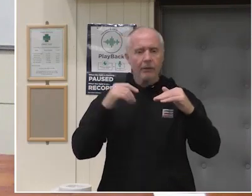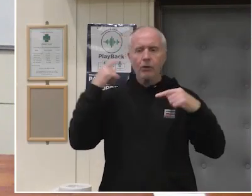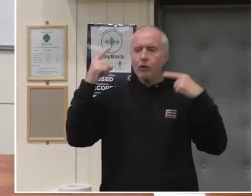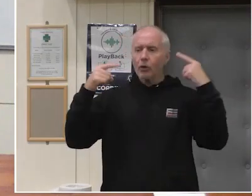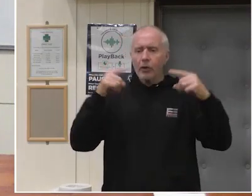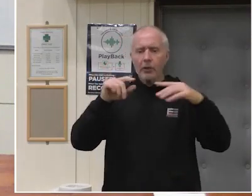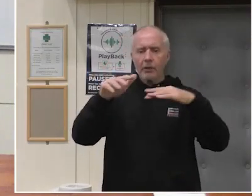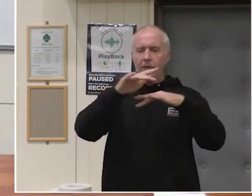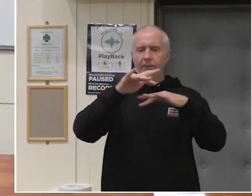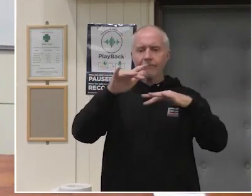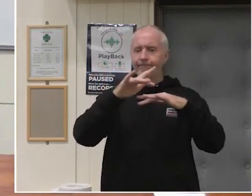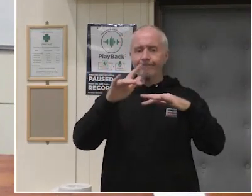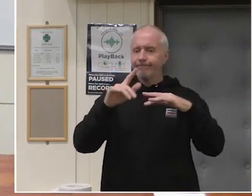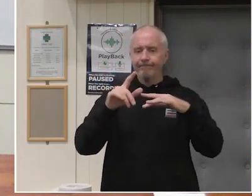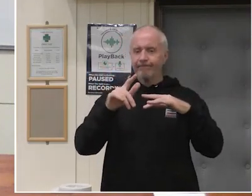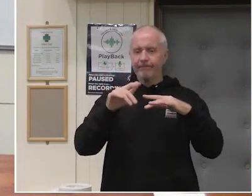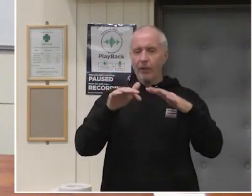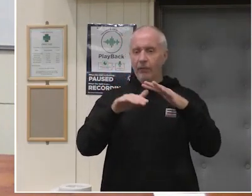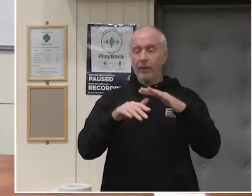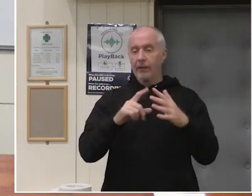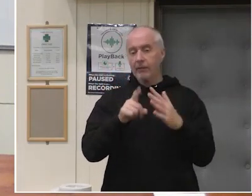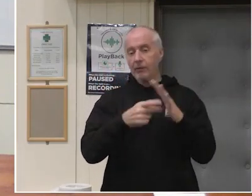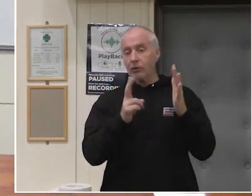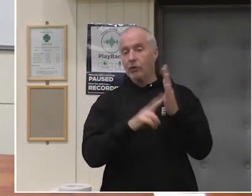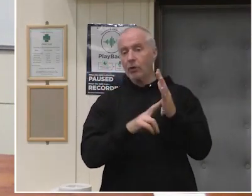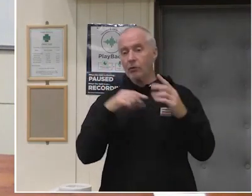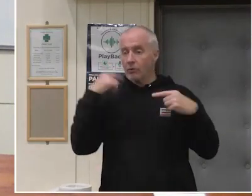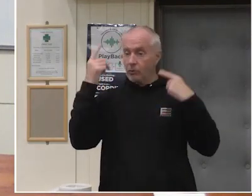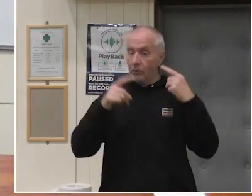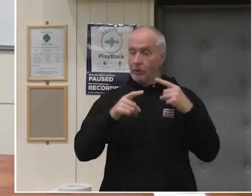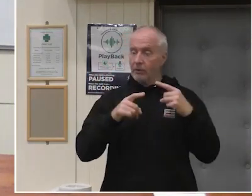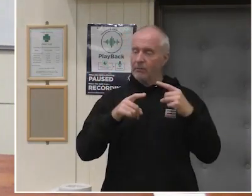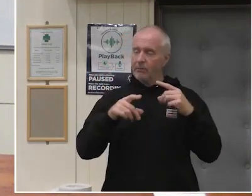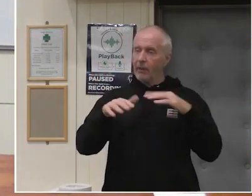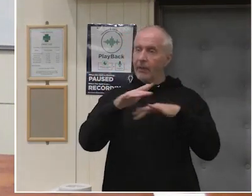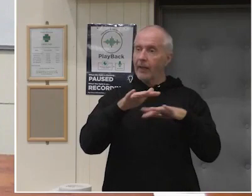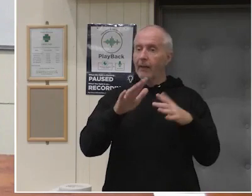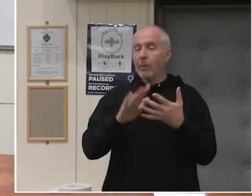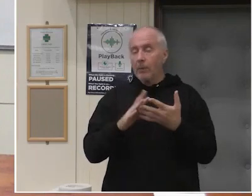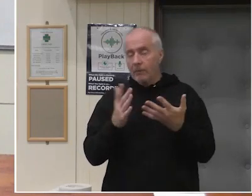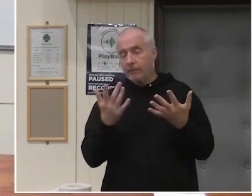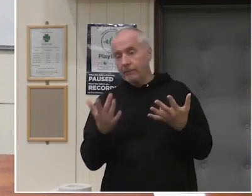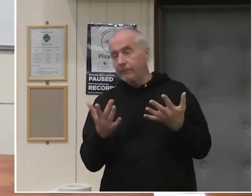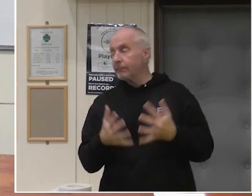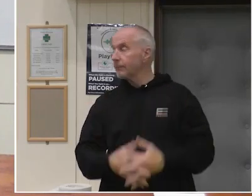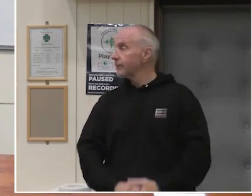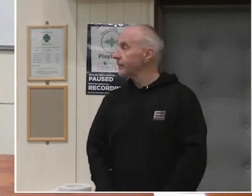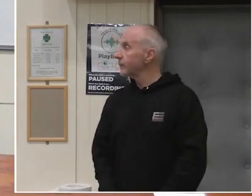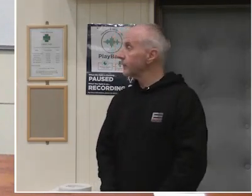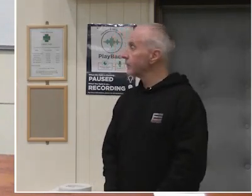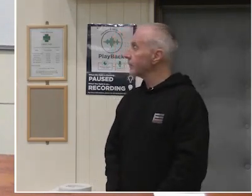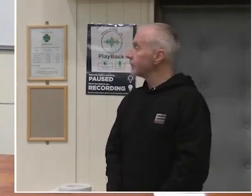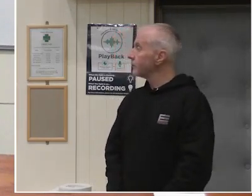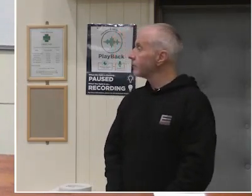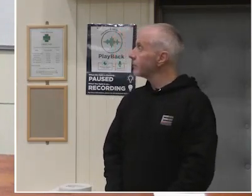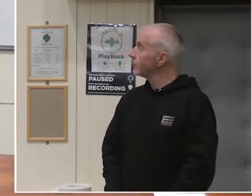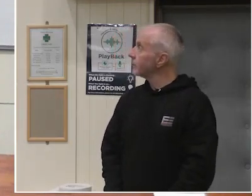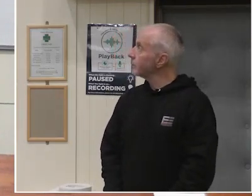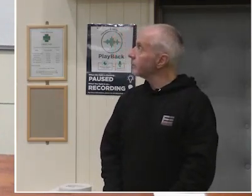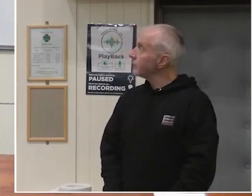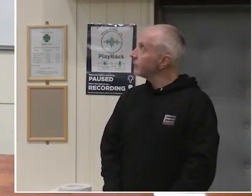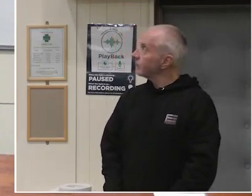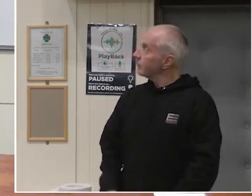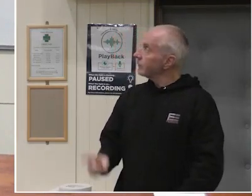quite apply. Johnson noise still applies, but again, running cold. We've got